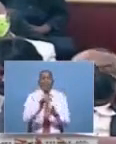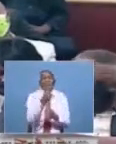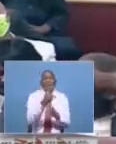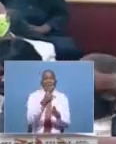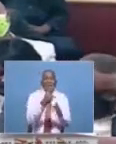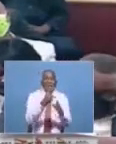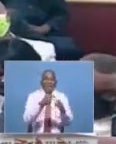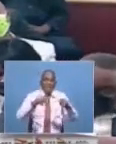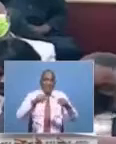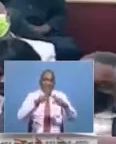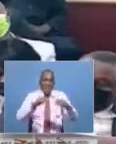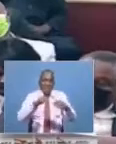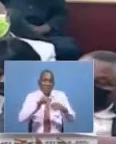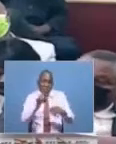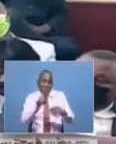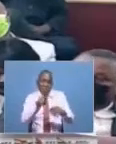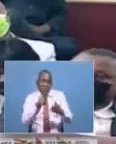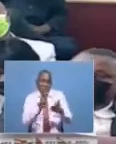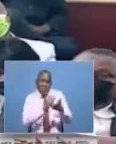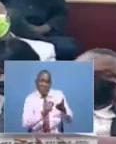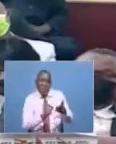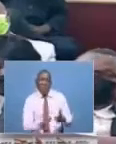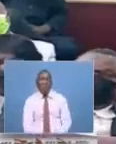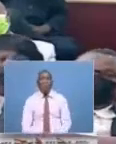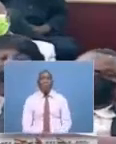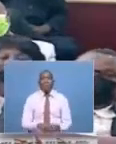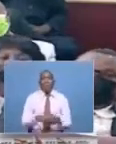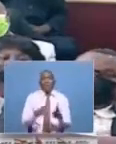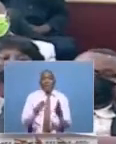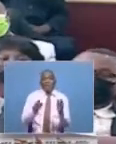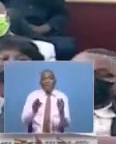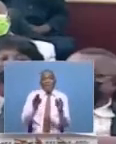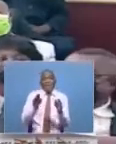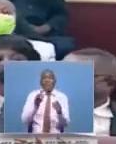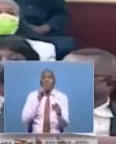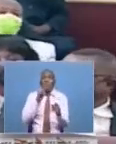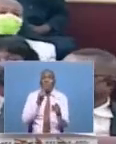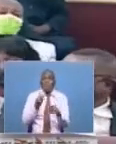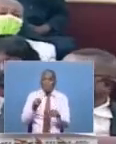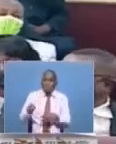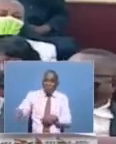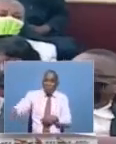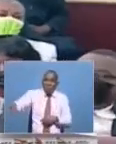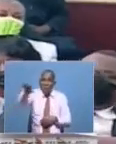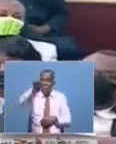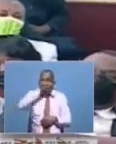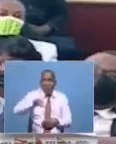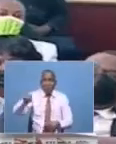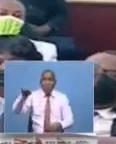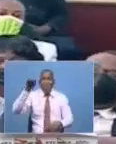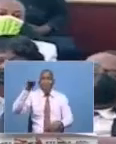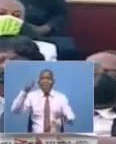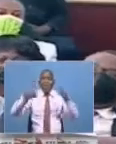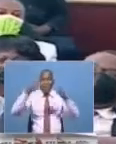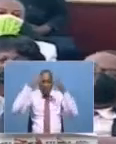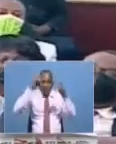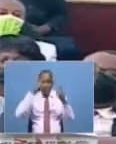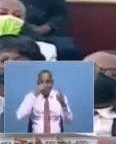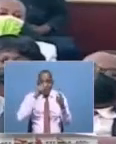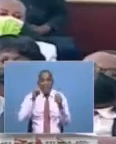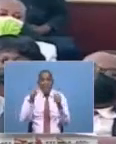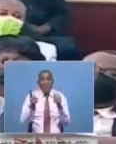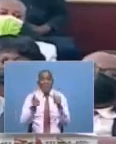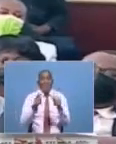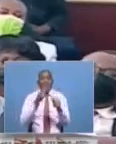of the paragraph that your lordship quoted. It is a unanimous view of this court that the first